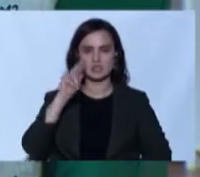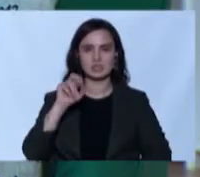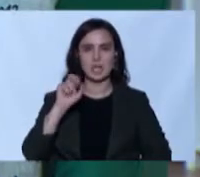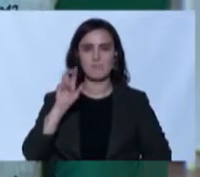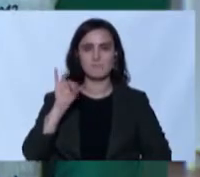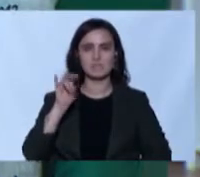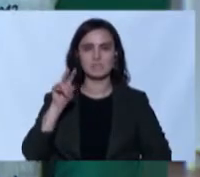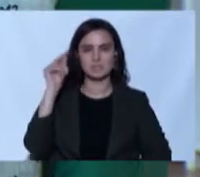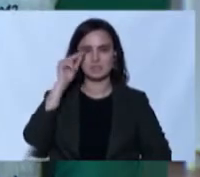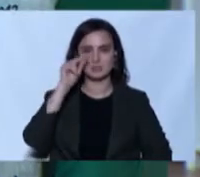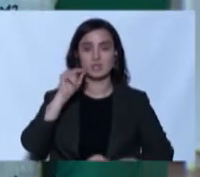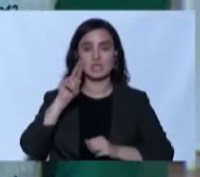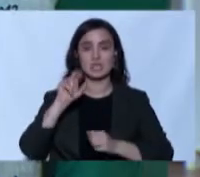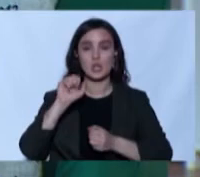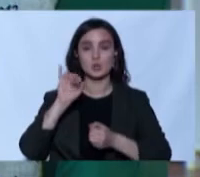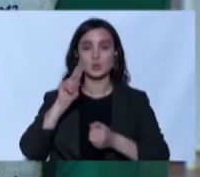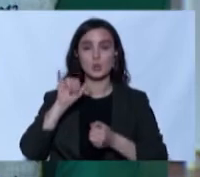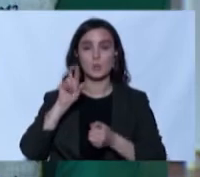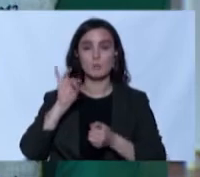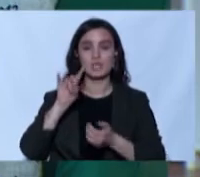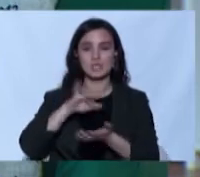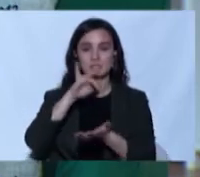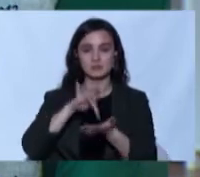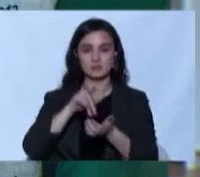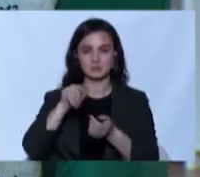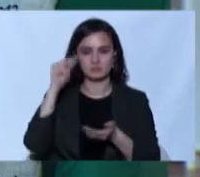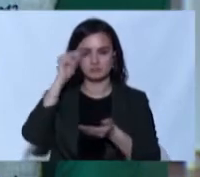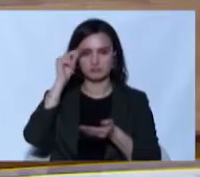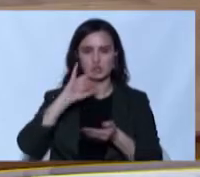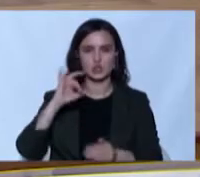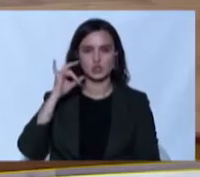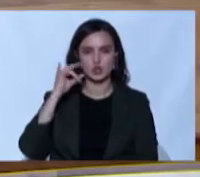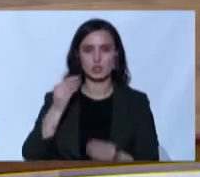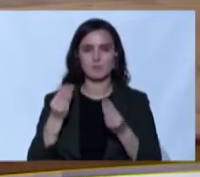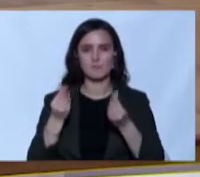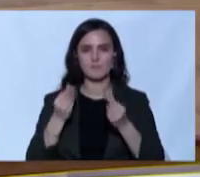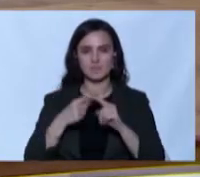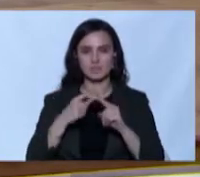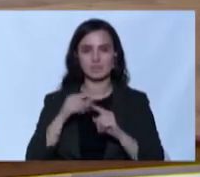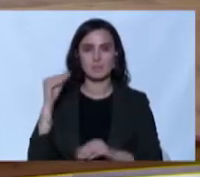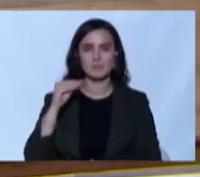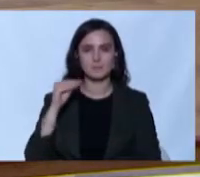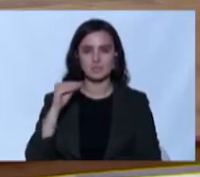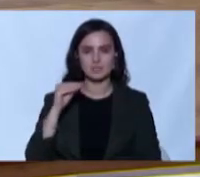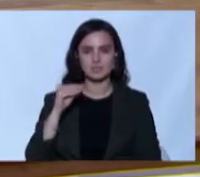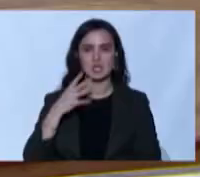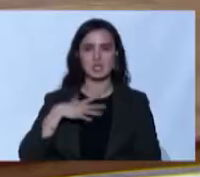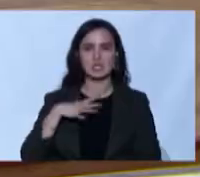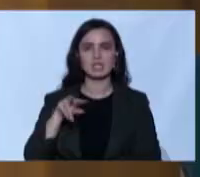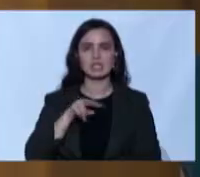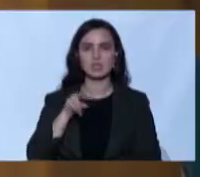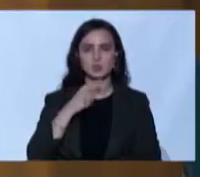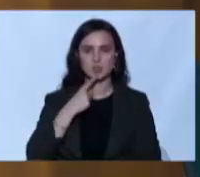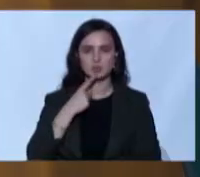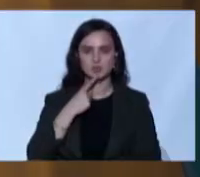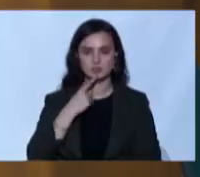being the capital city of Ireland. There, he studied history, maths, physics and literature. So a bit